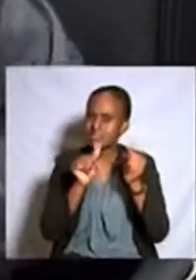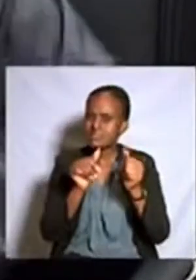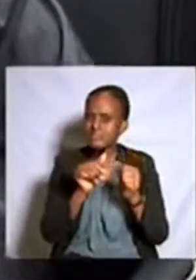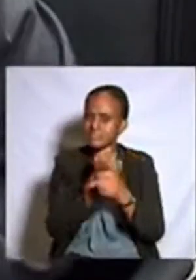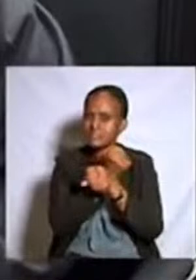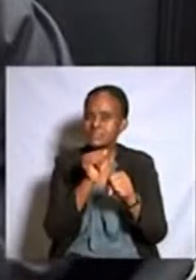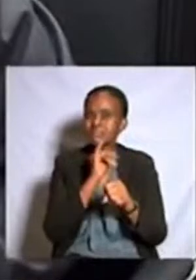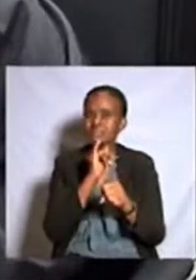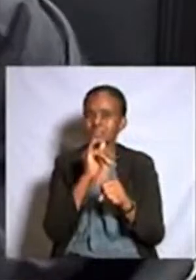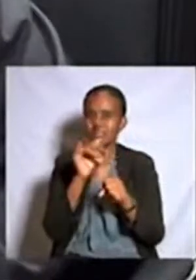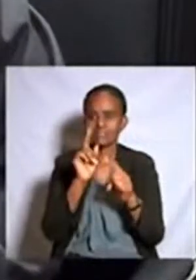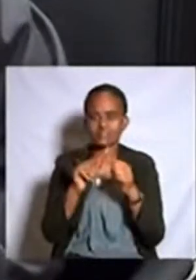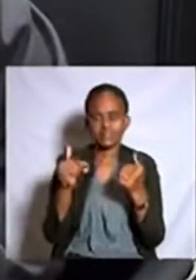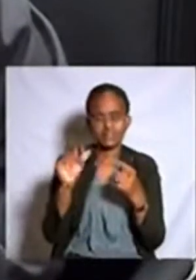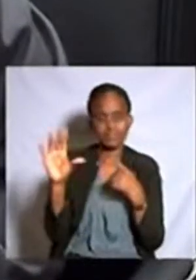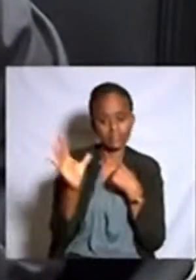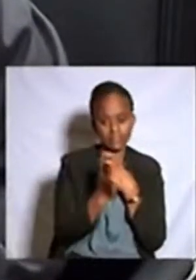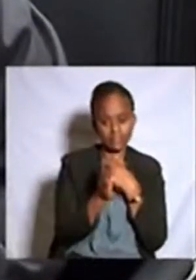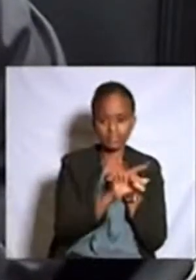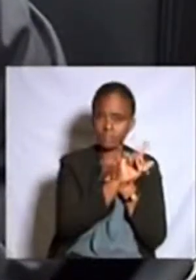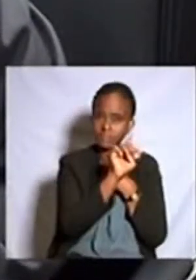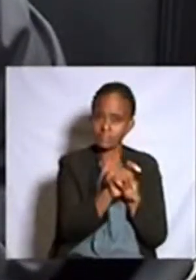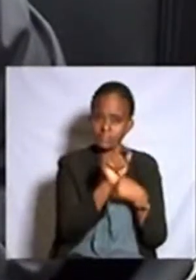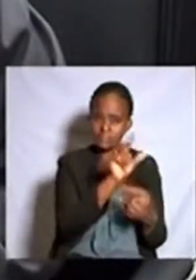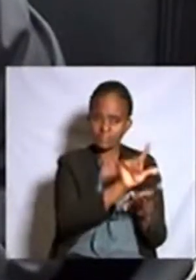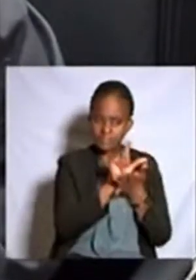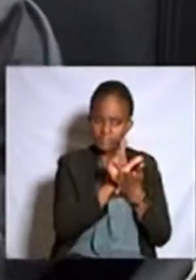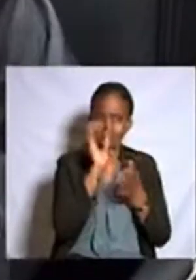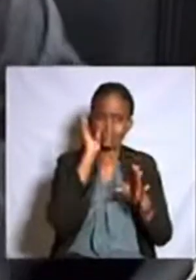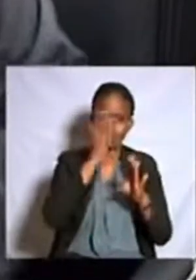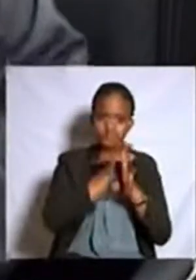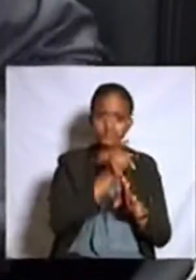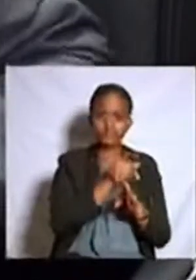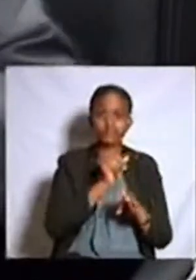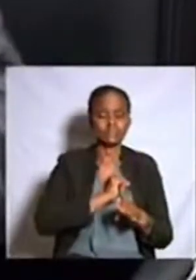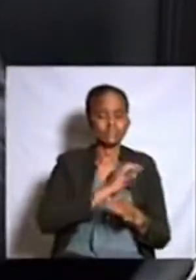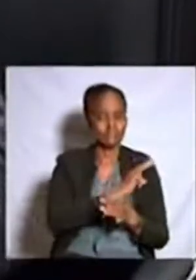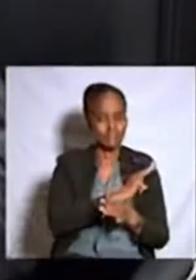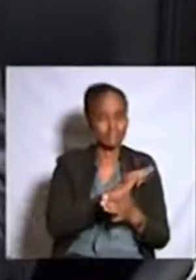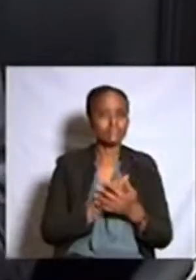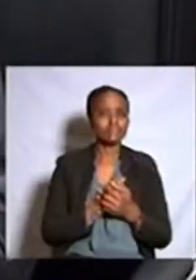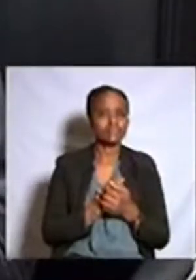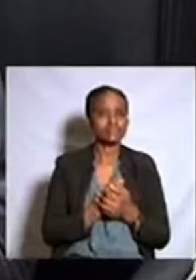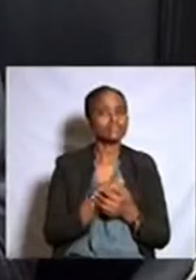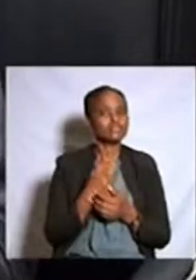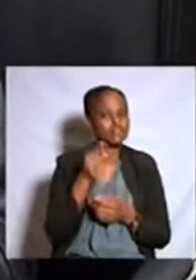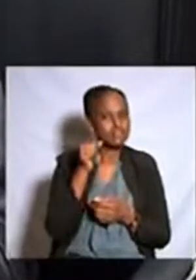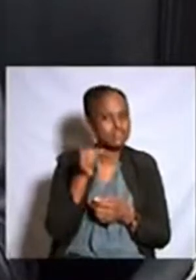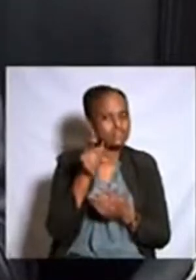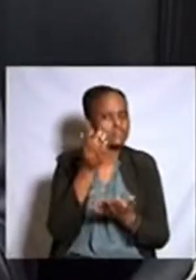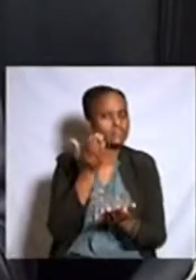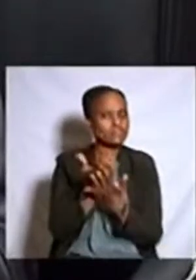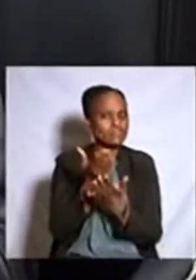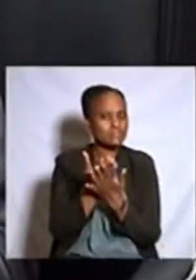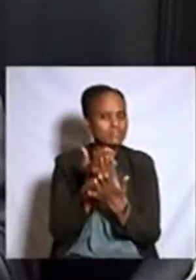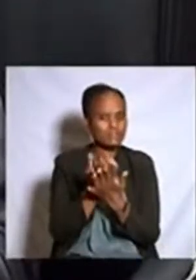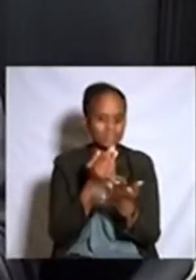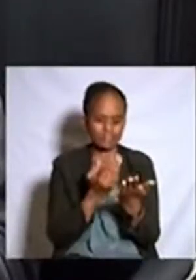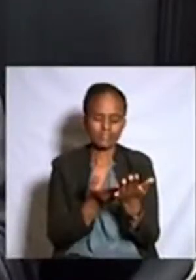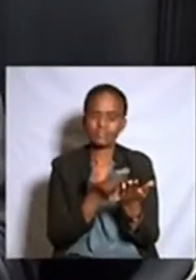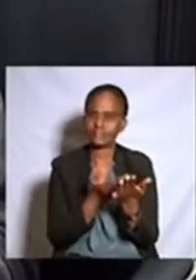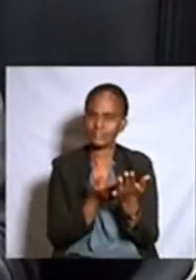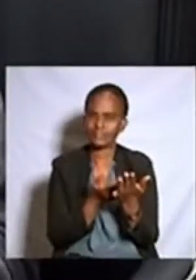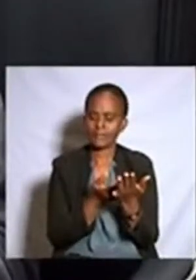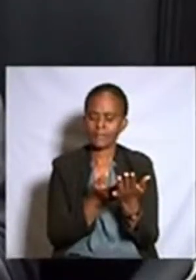So back to this question about loans relating to staff. Are you suggesting here